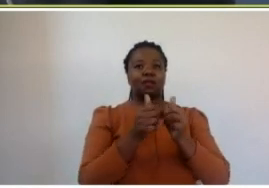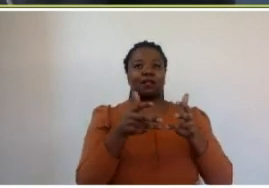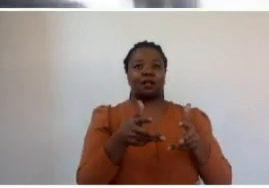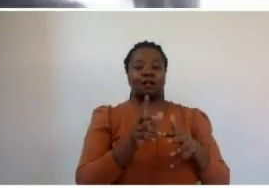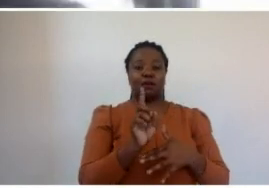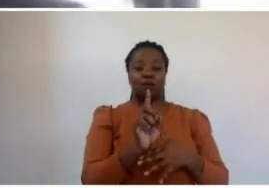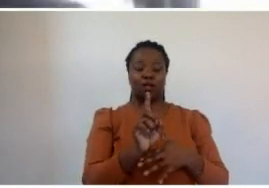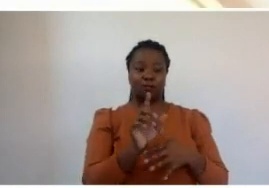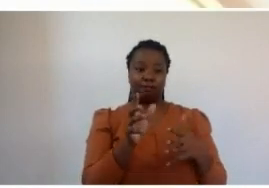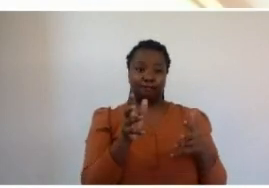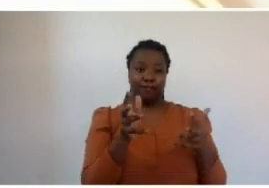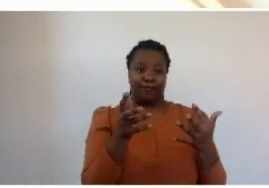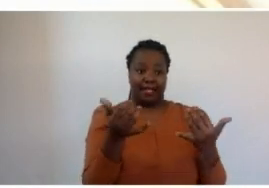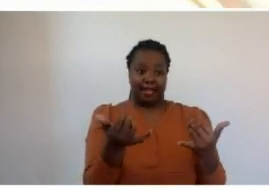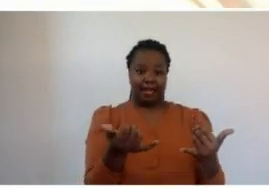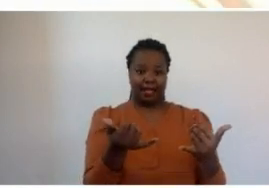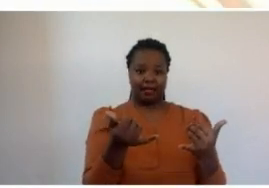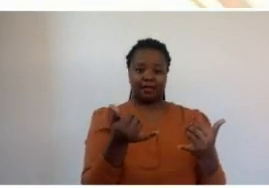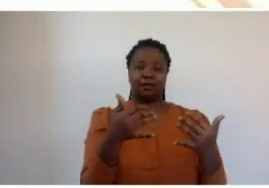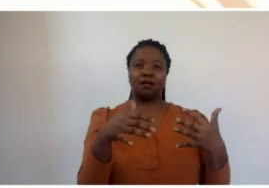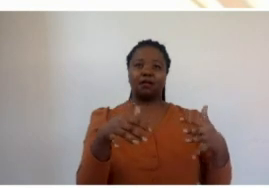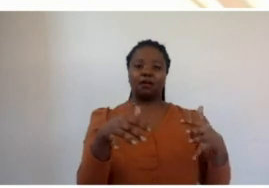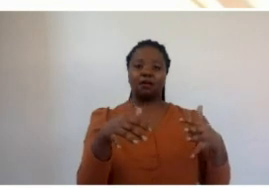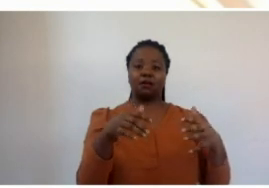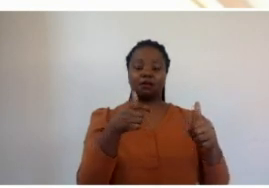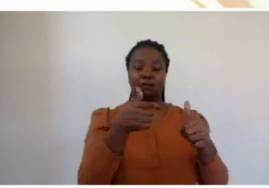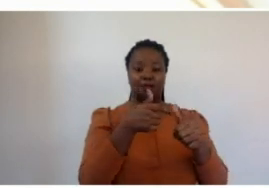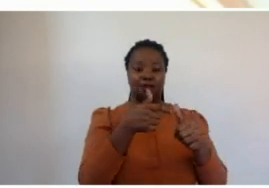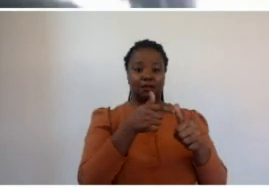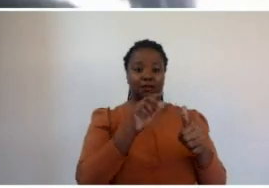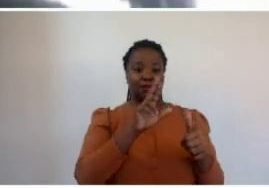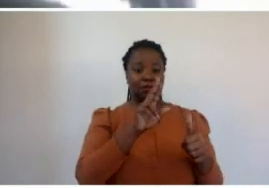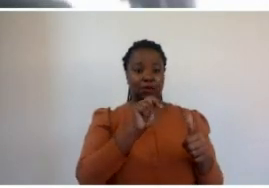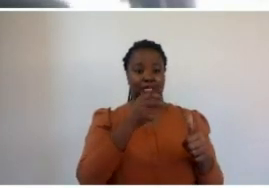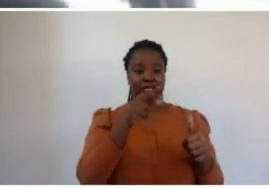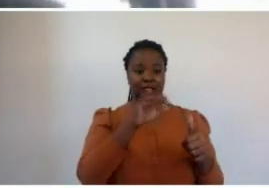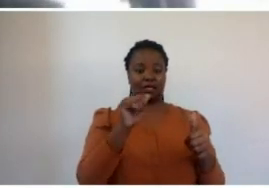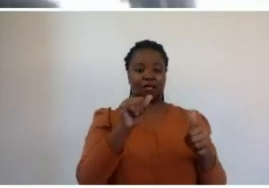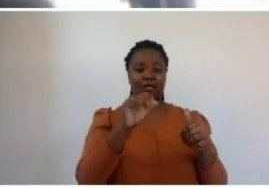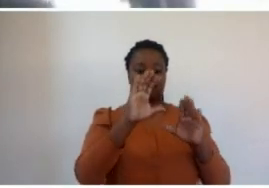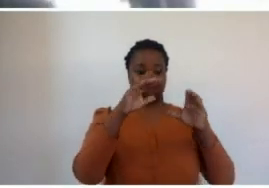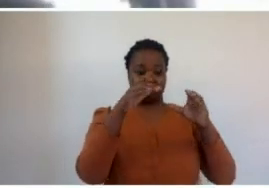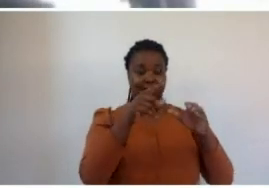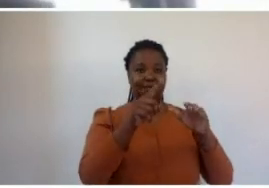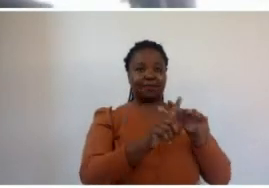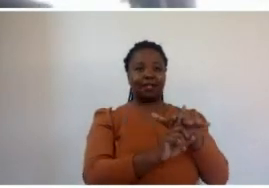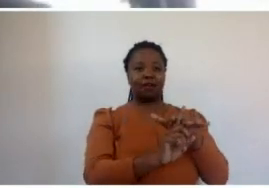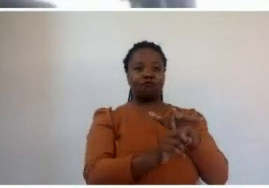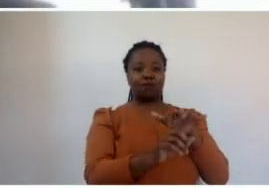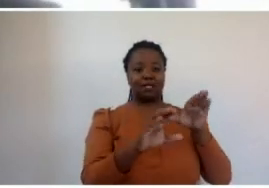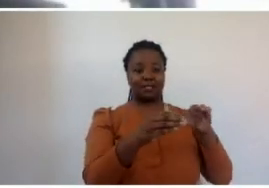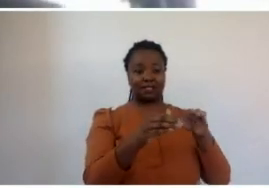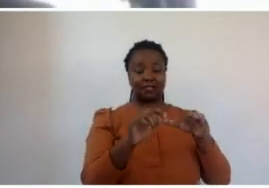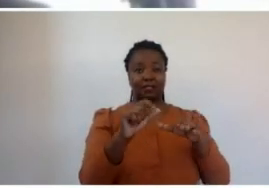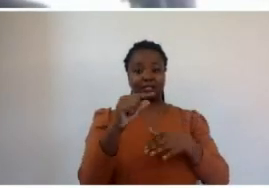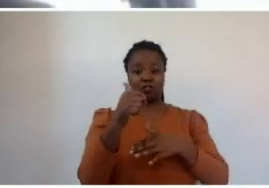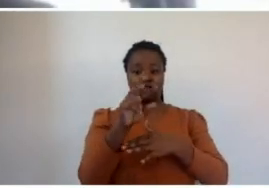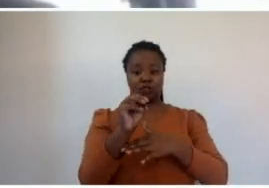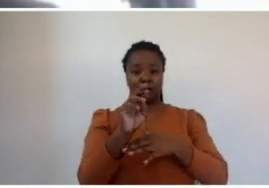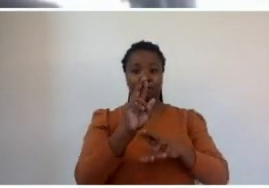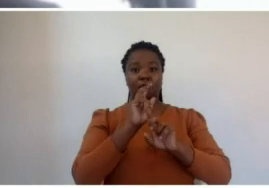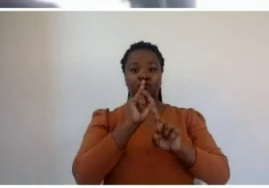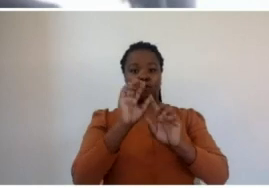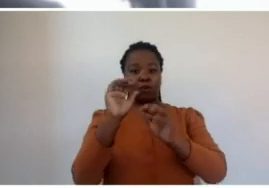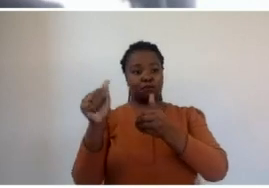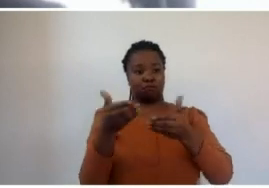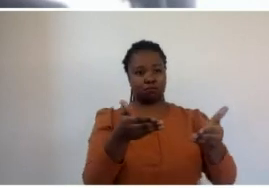saying how very pleased we are at UNHCR, the refugee agency, to have the GEM report, because it gives us one of those tools